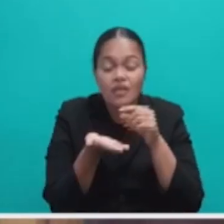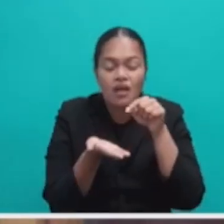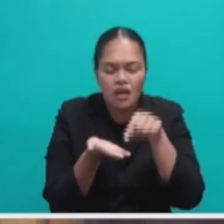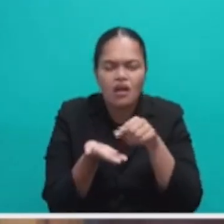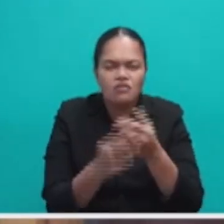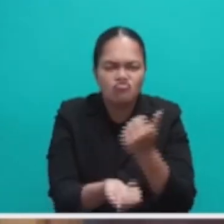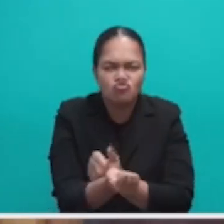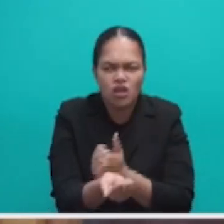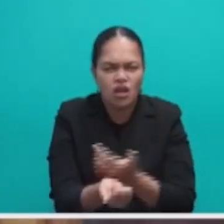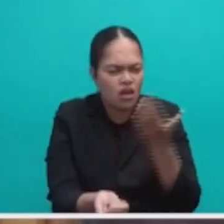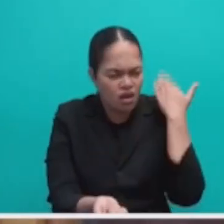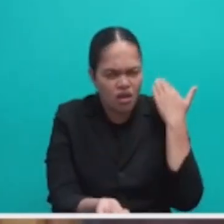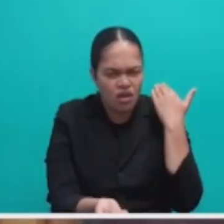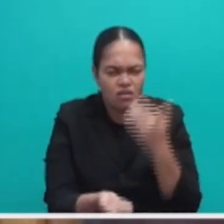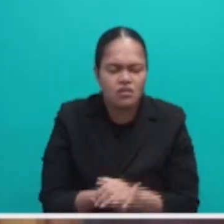in the past is coming from.